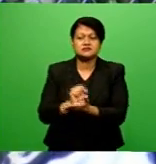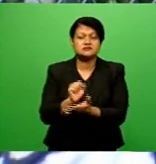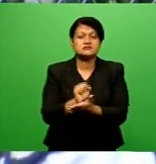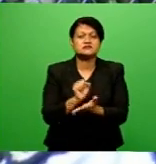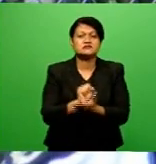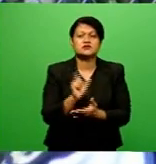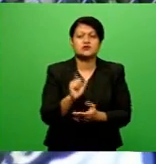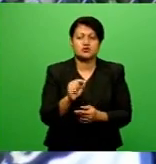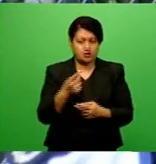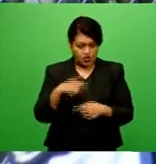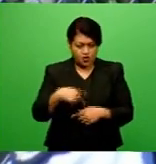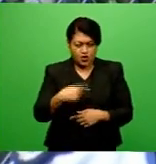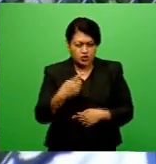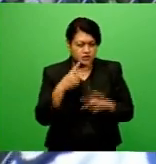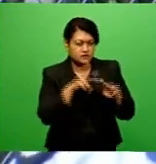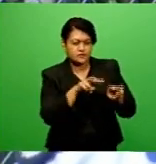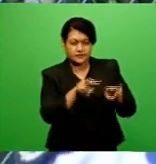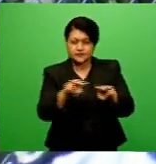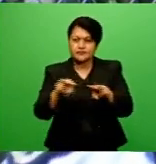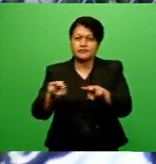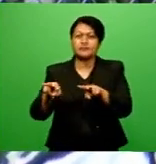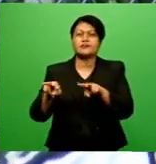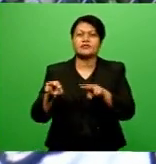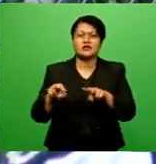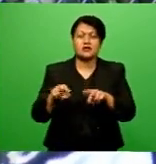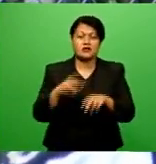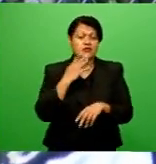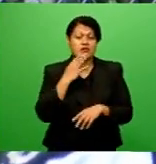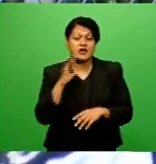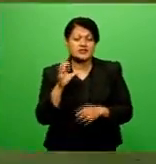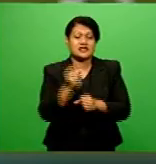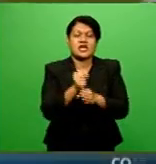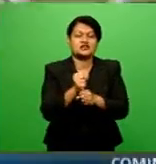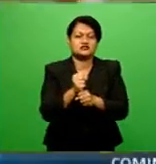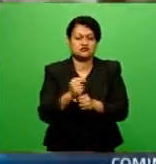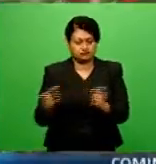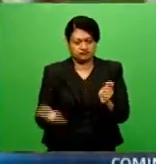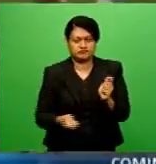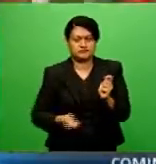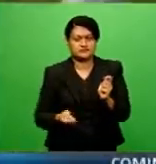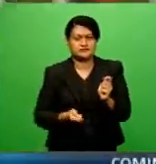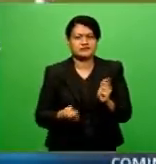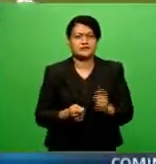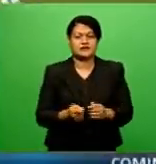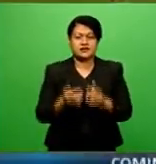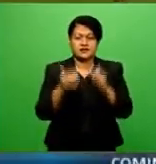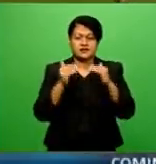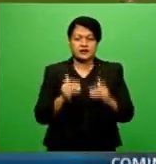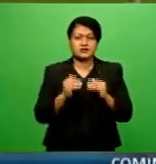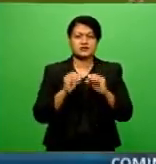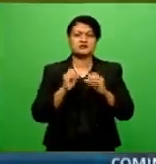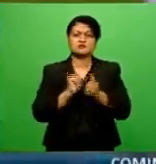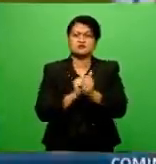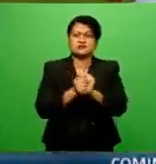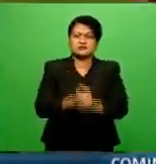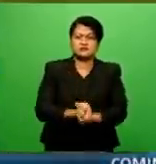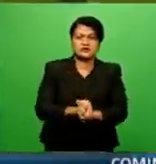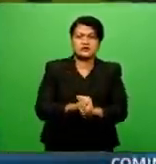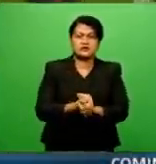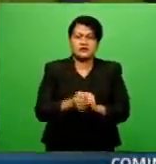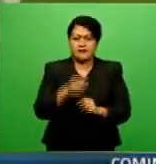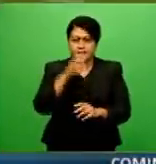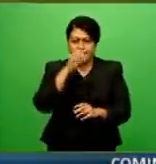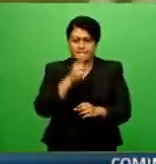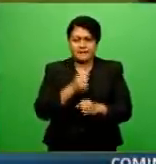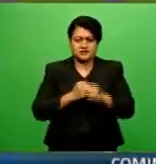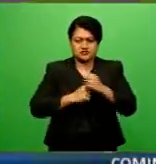hunting on you all, and once we get you, you'll be taken to task. Coming up in sports, Bears structure a challenge